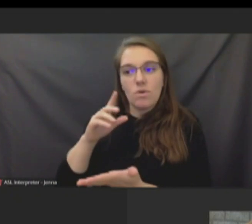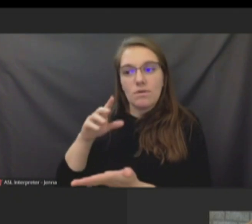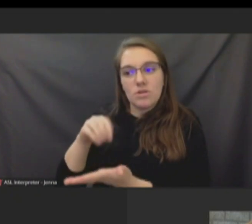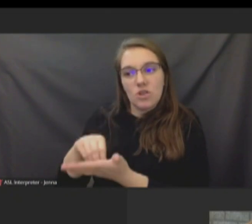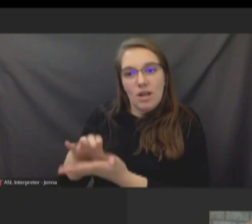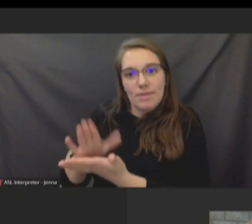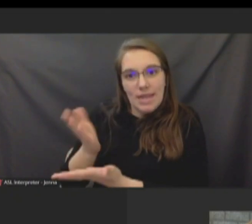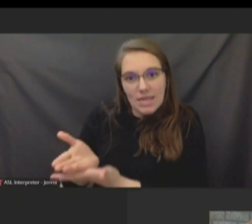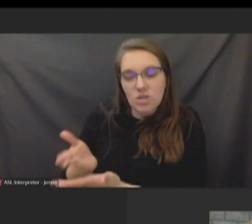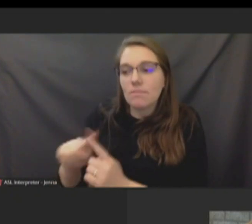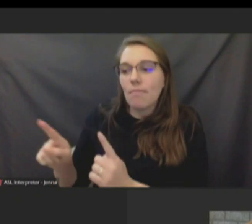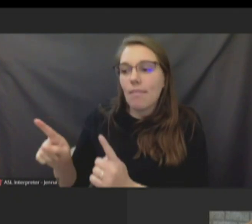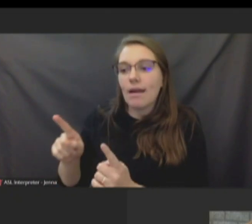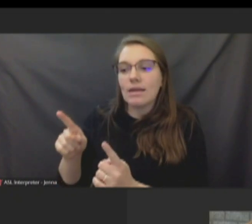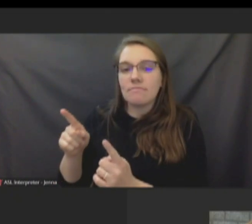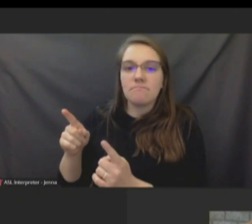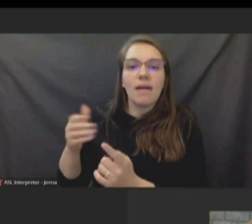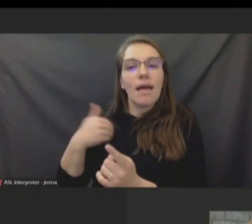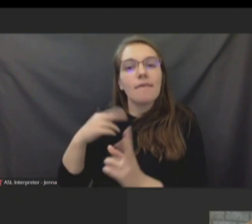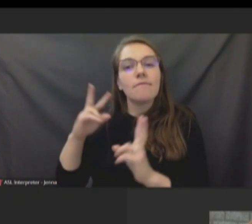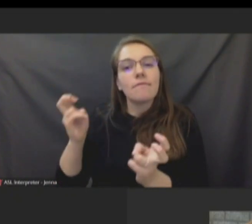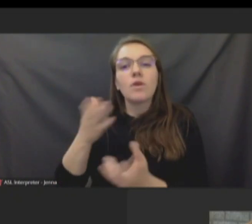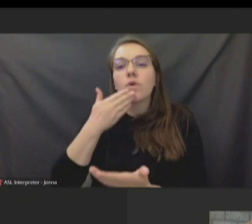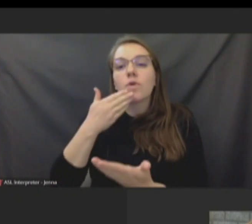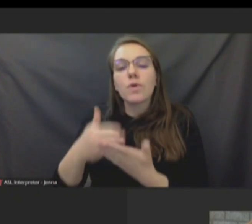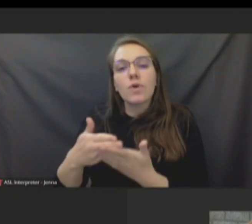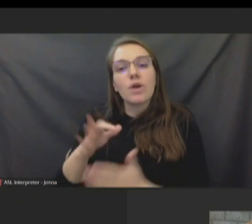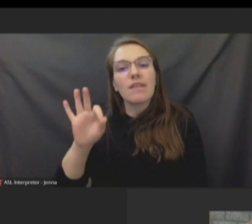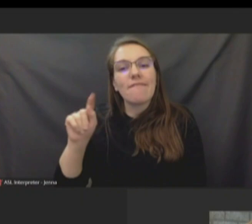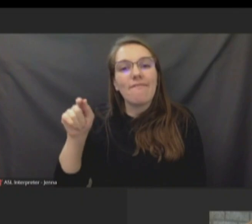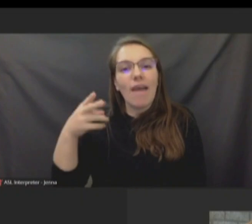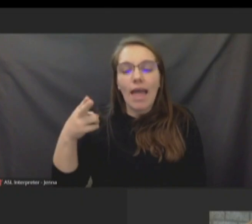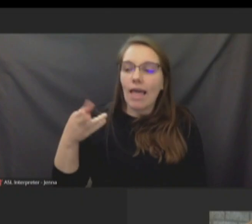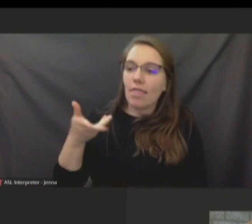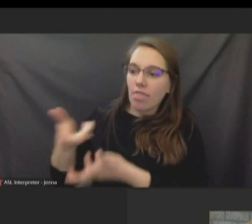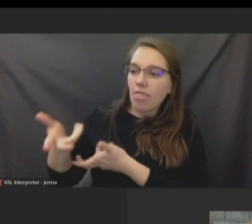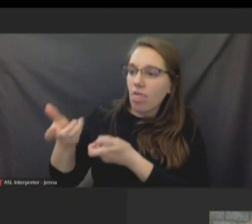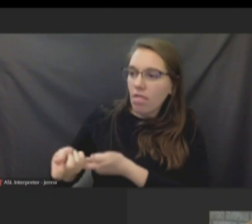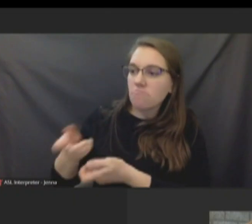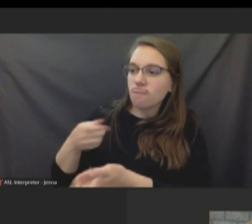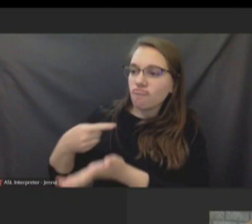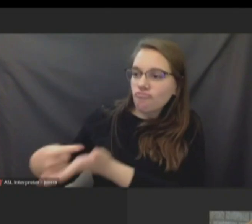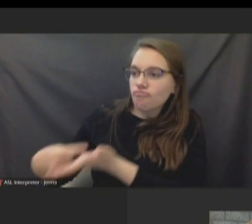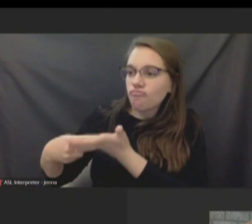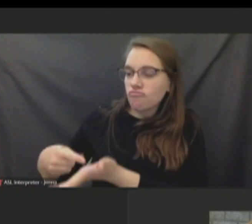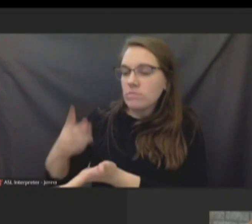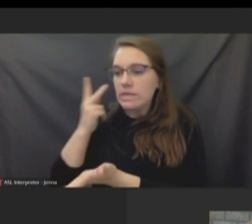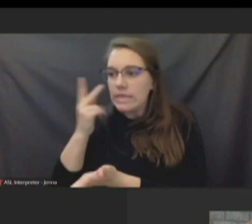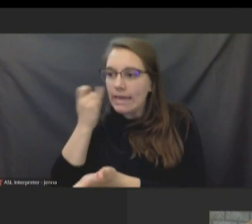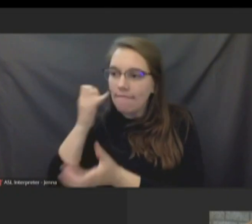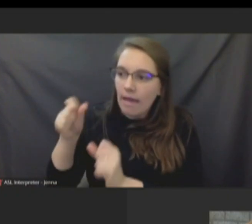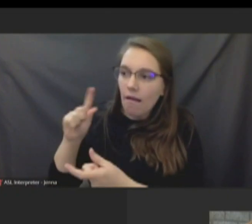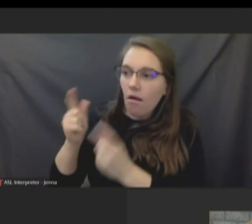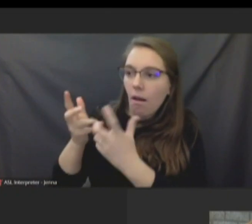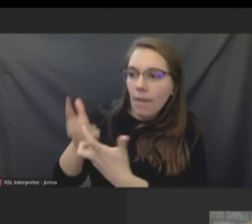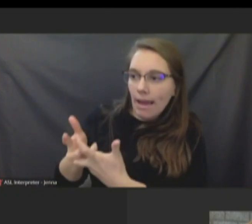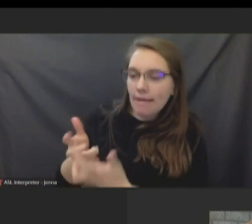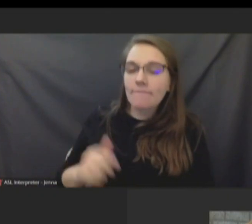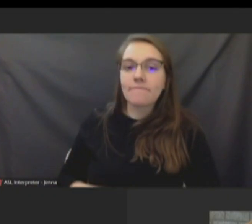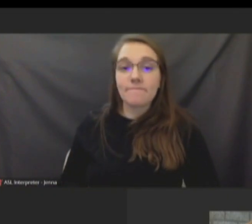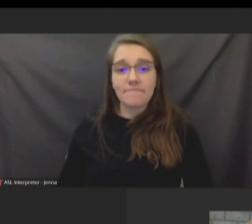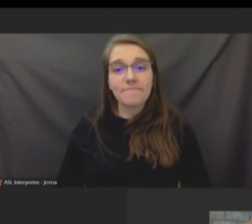in that good faith dialogue and determine whether a reasonable accommodation can be made. And so it